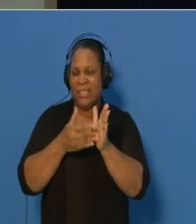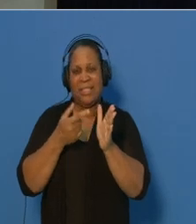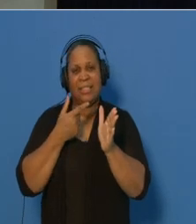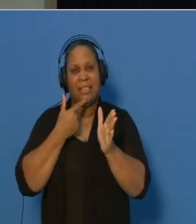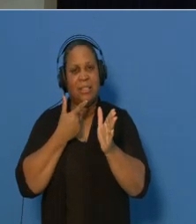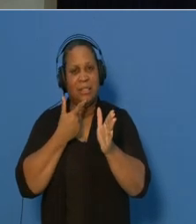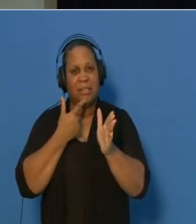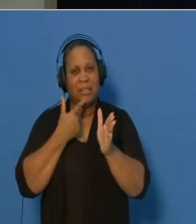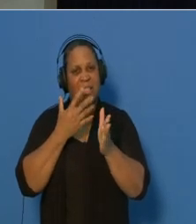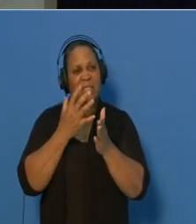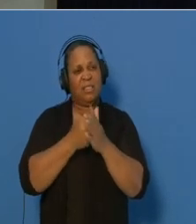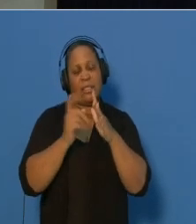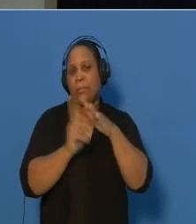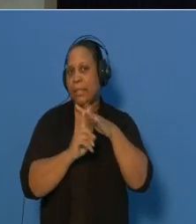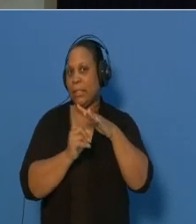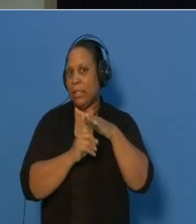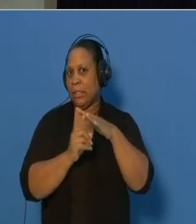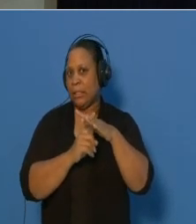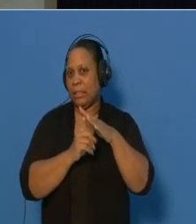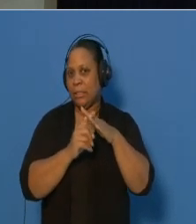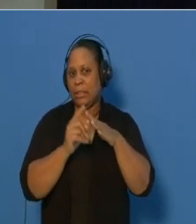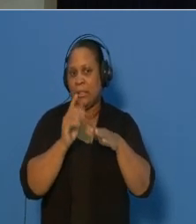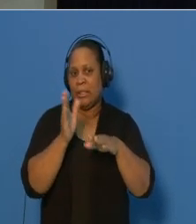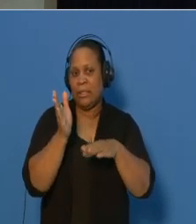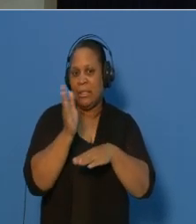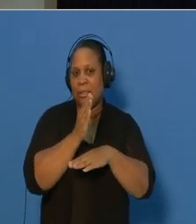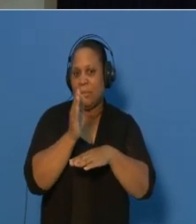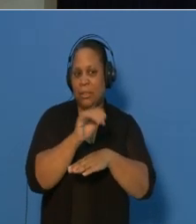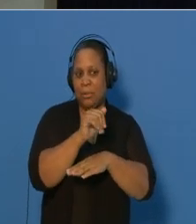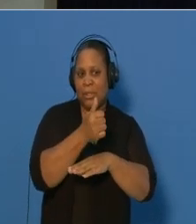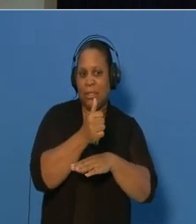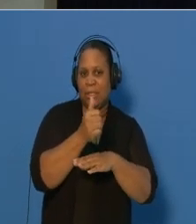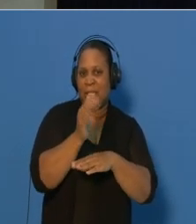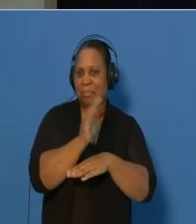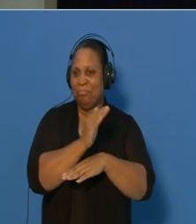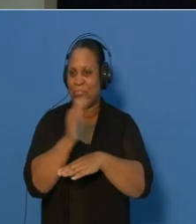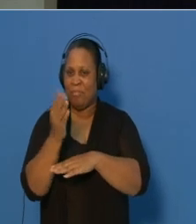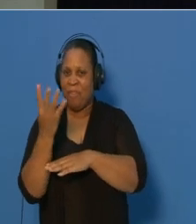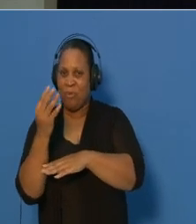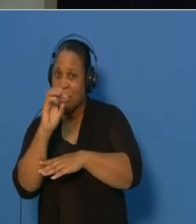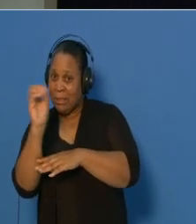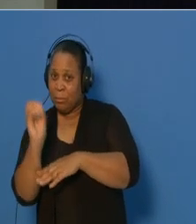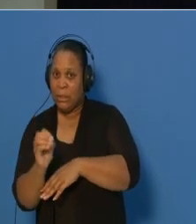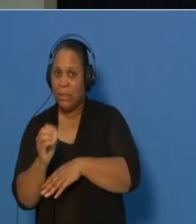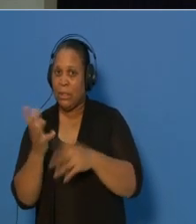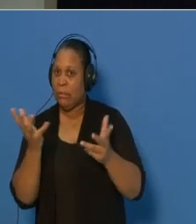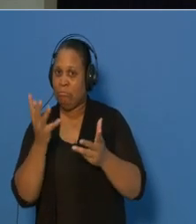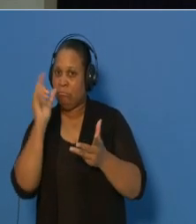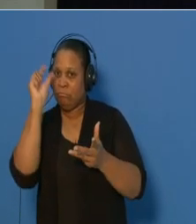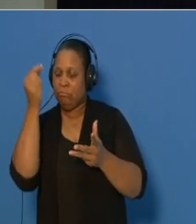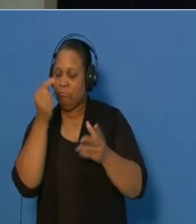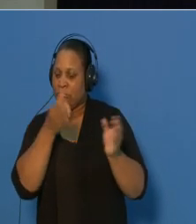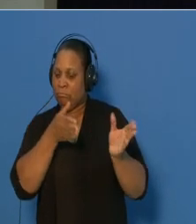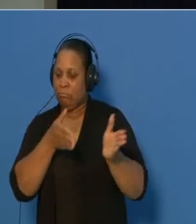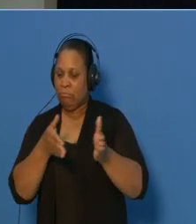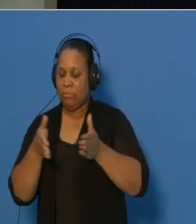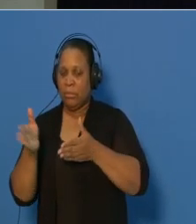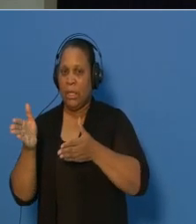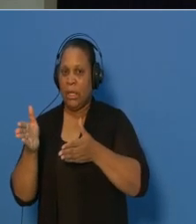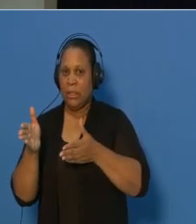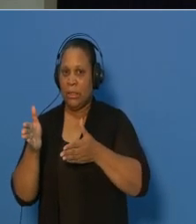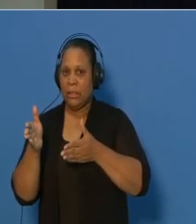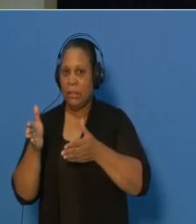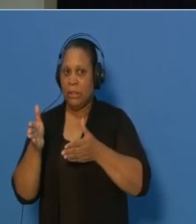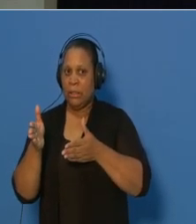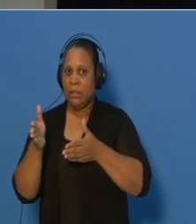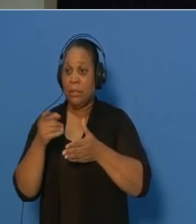some cases to be between 10 and 14%. What are government's plans to ensure that people